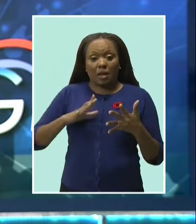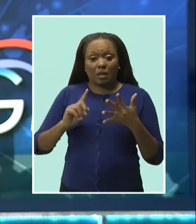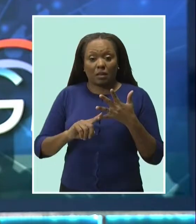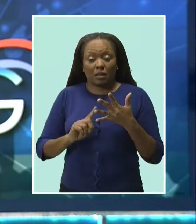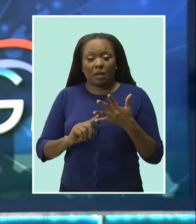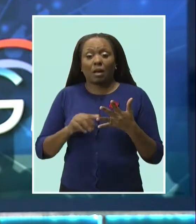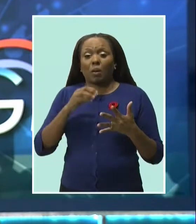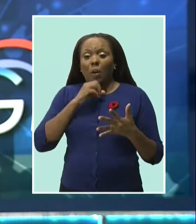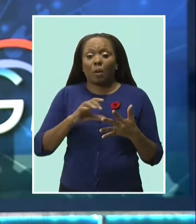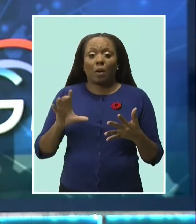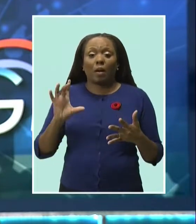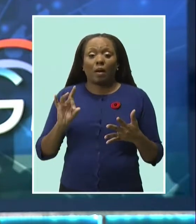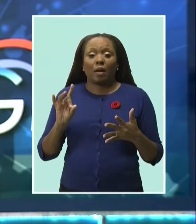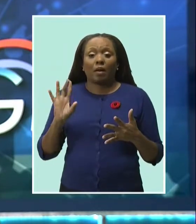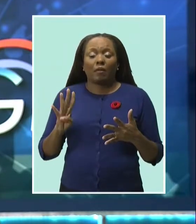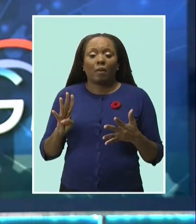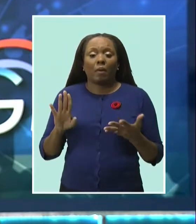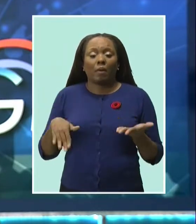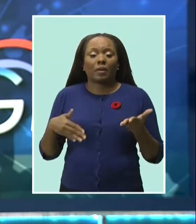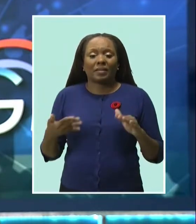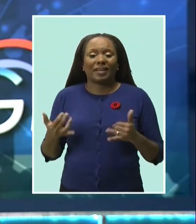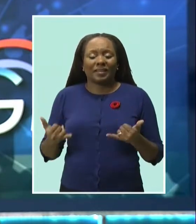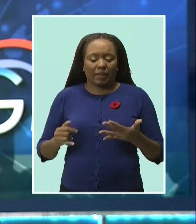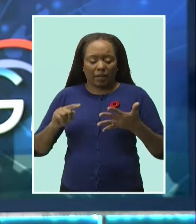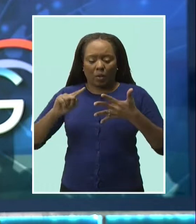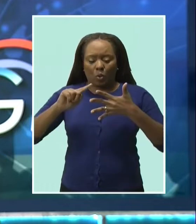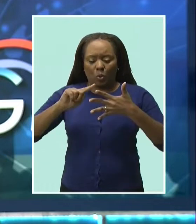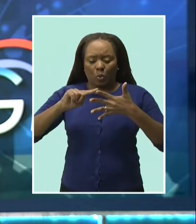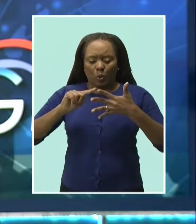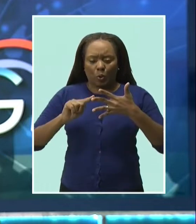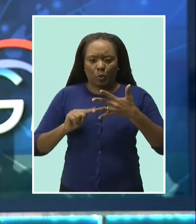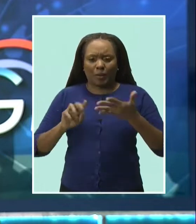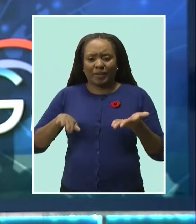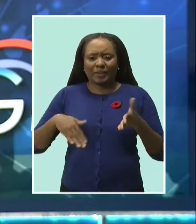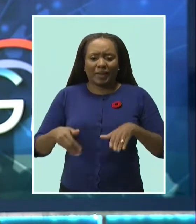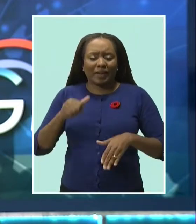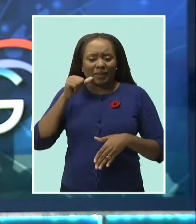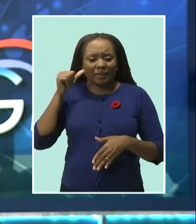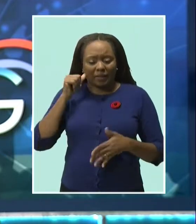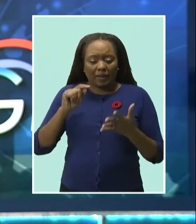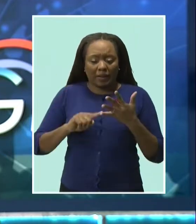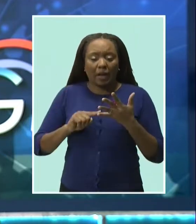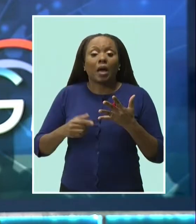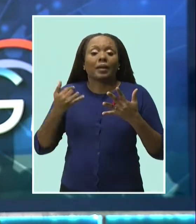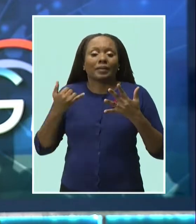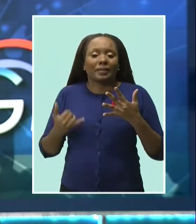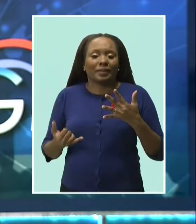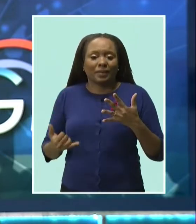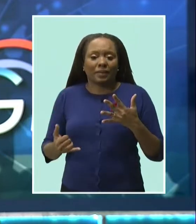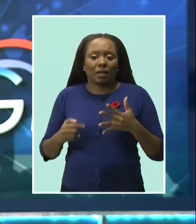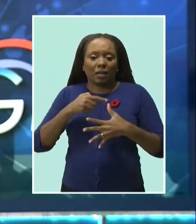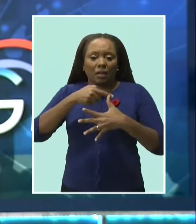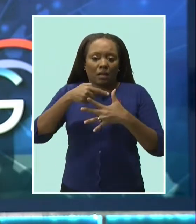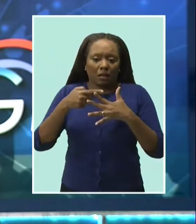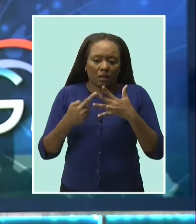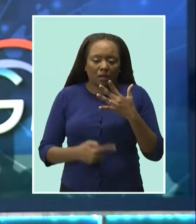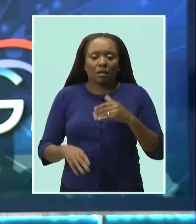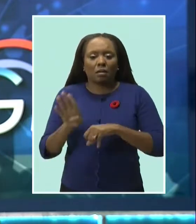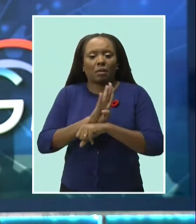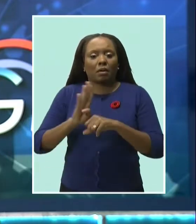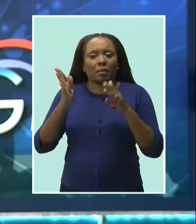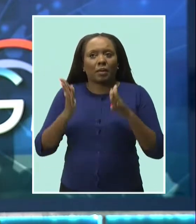Facility. Additionally, a man aged 84 lost his fight with COVID-19 today at the Blackman and Gollop Isolation